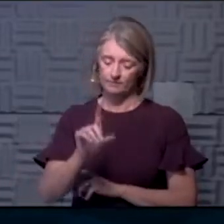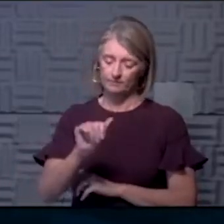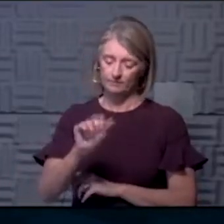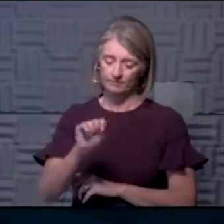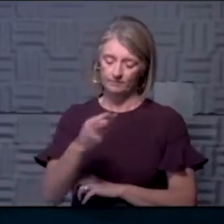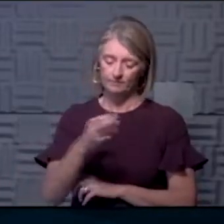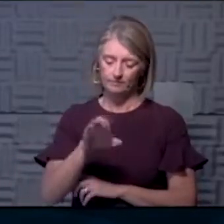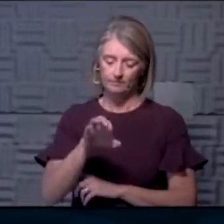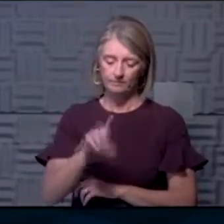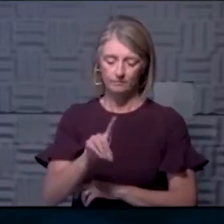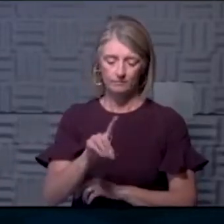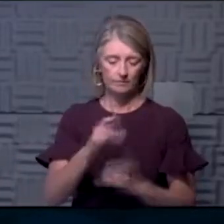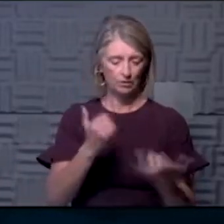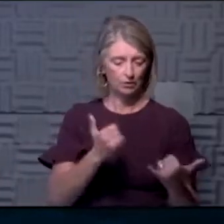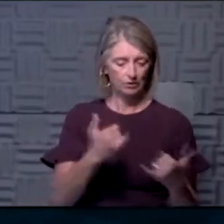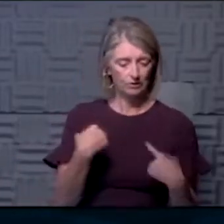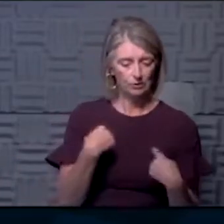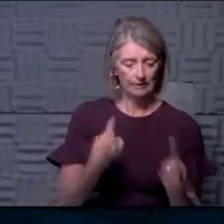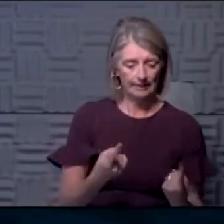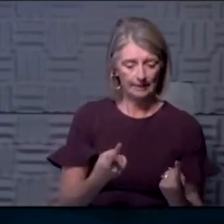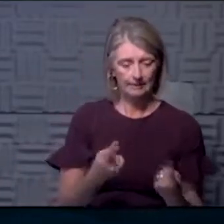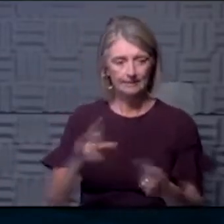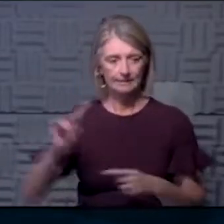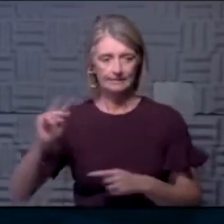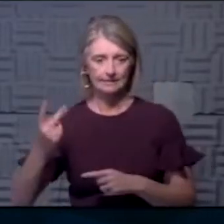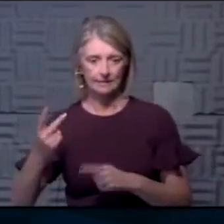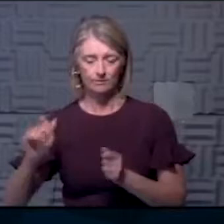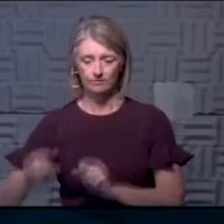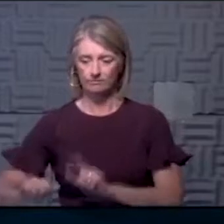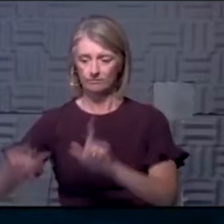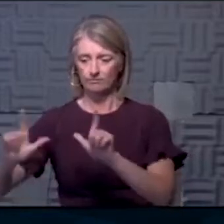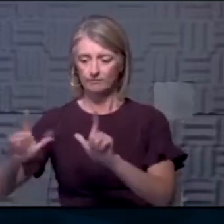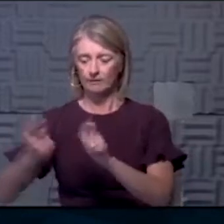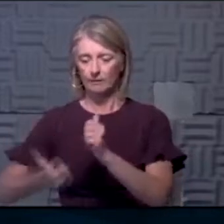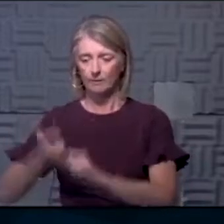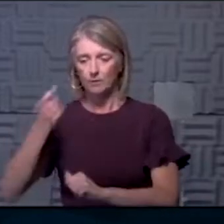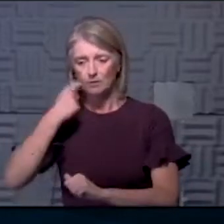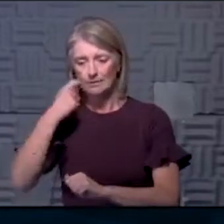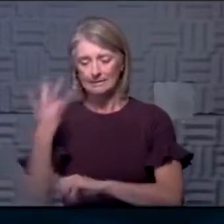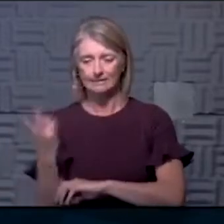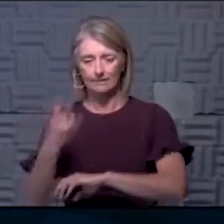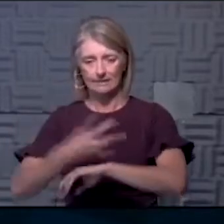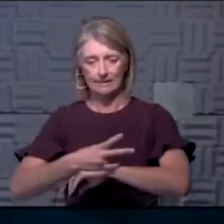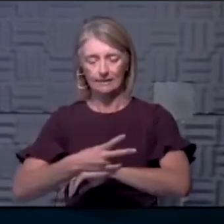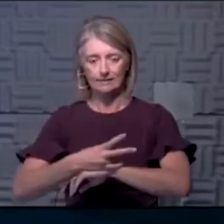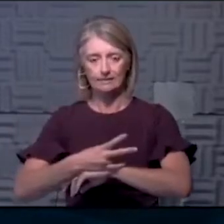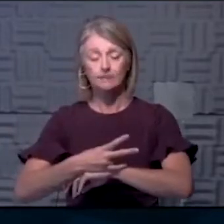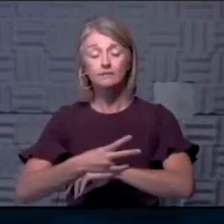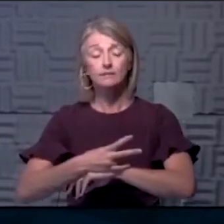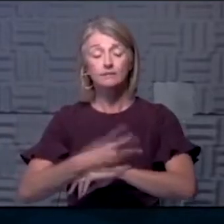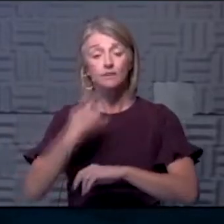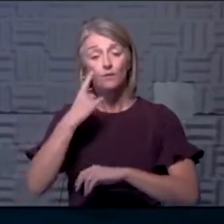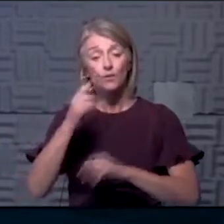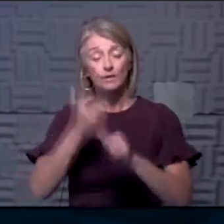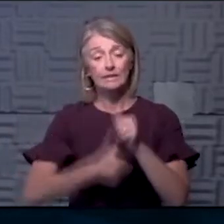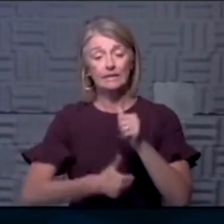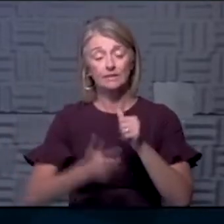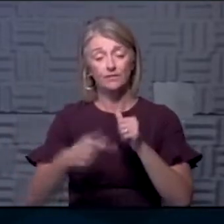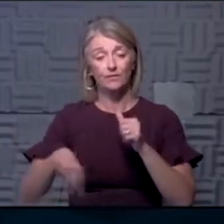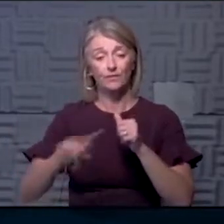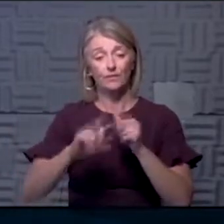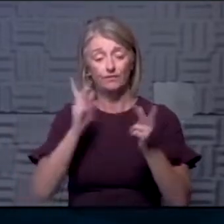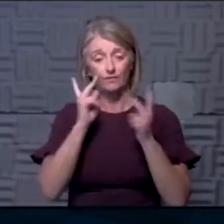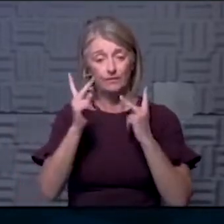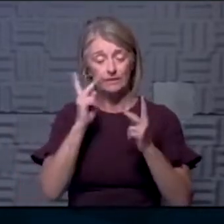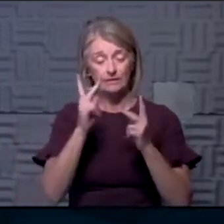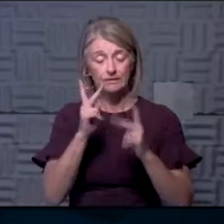date. And in the second dashboard, the one that's on the screen right now, is to look at the most recent 7 days. And so for each of these